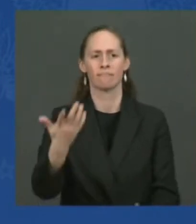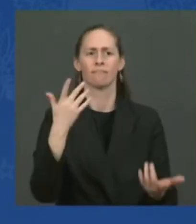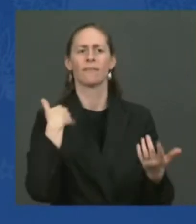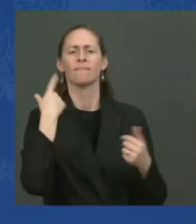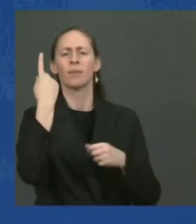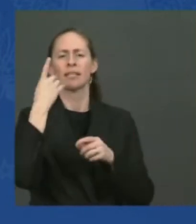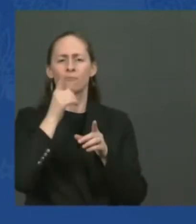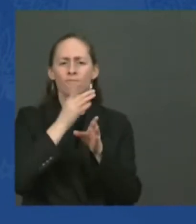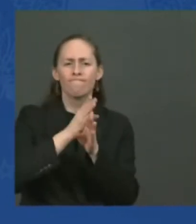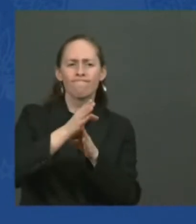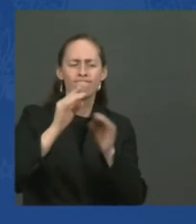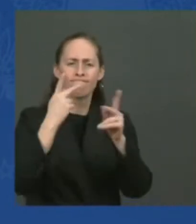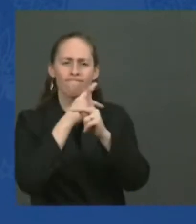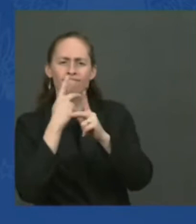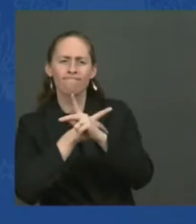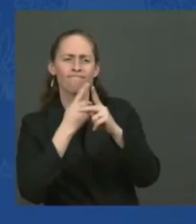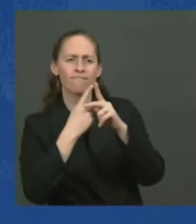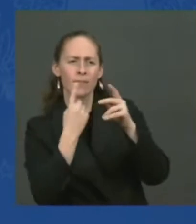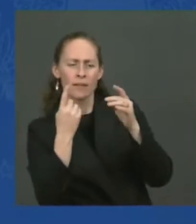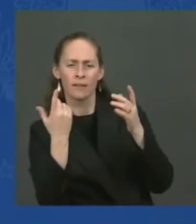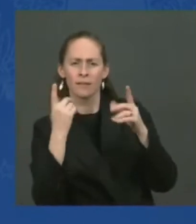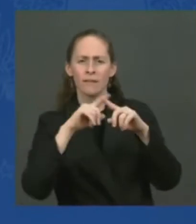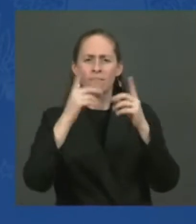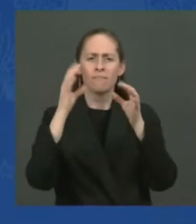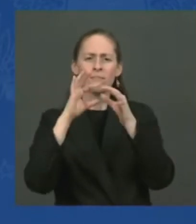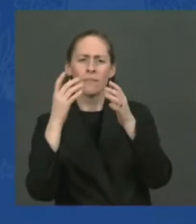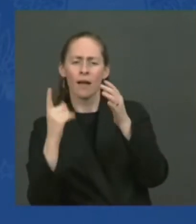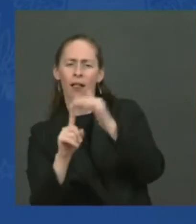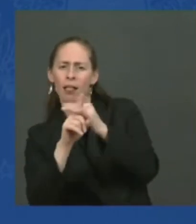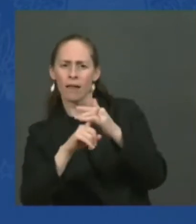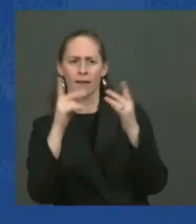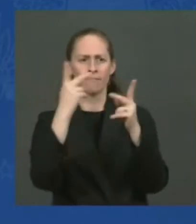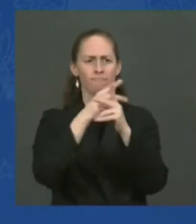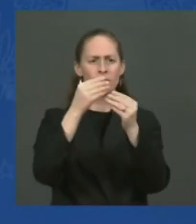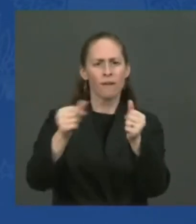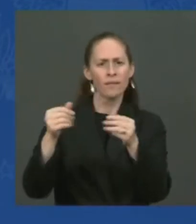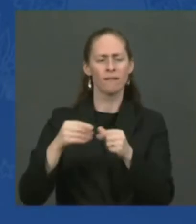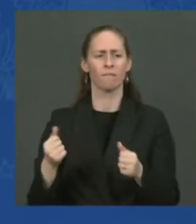Fitzgerald and Josh Gottheimer. Give them a round of applause.